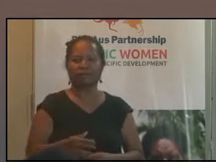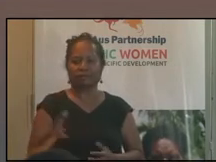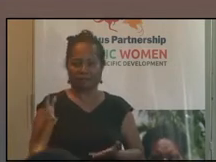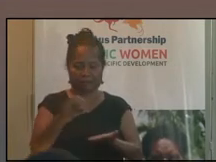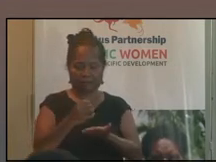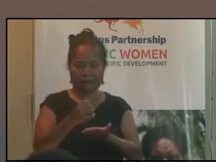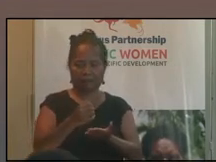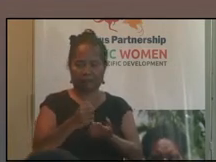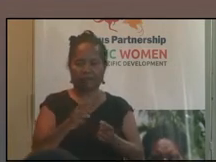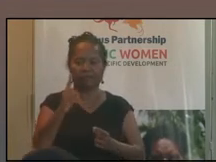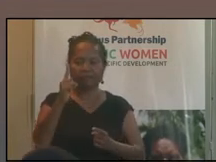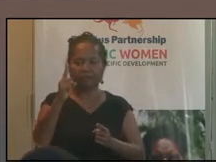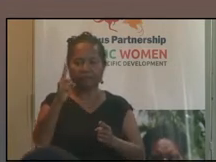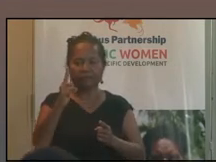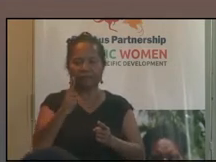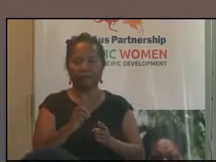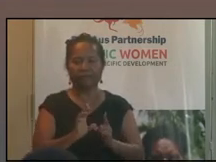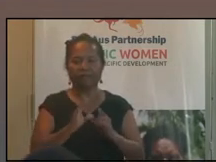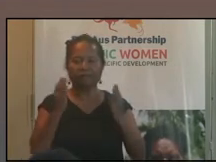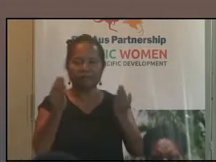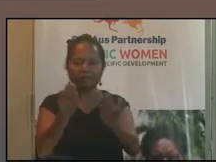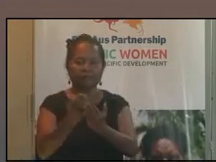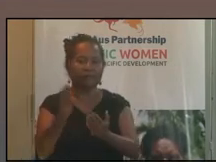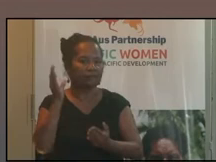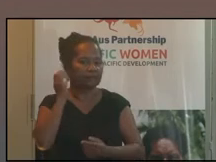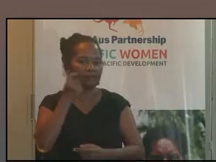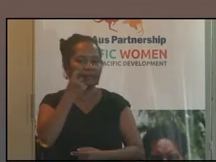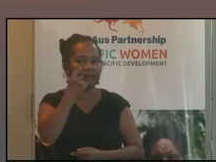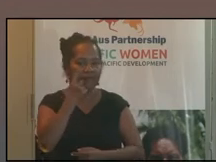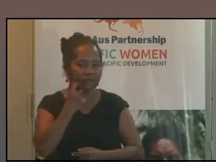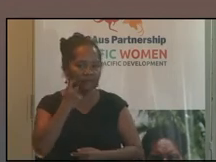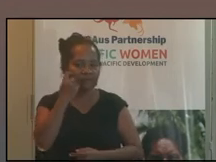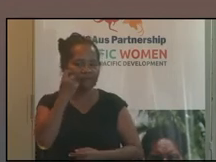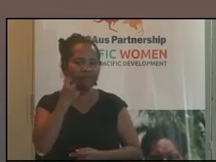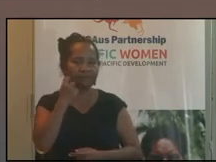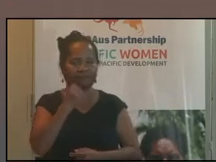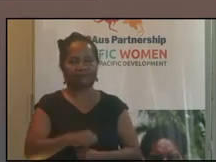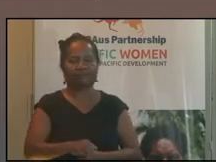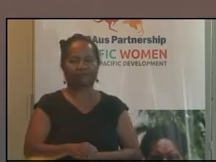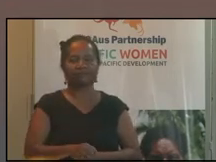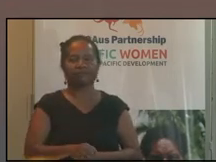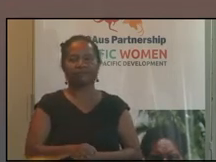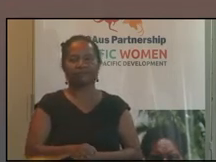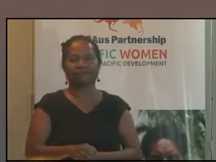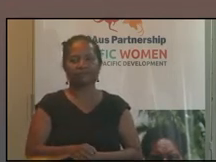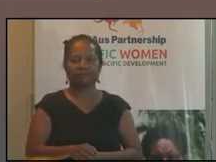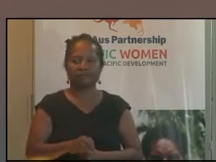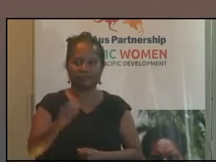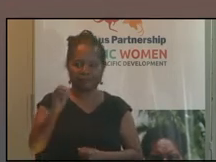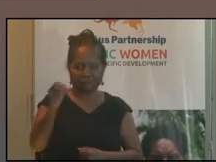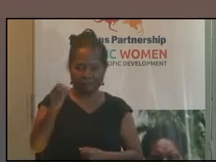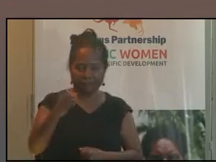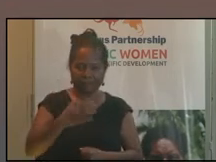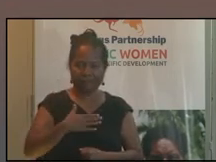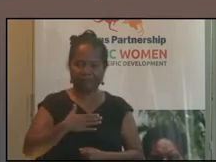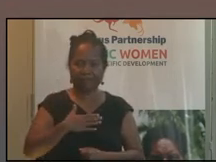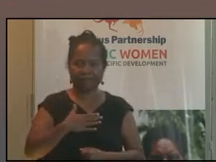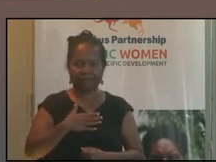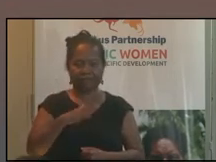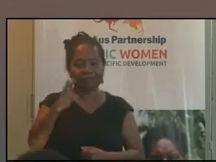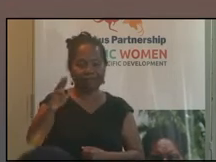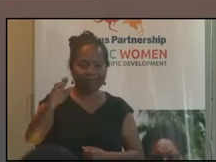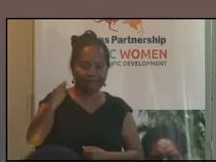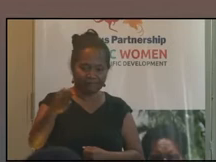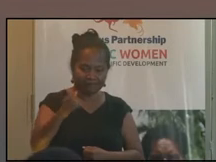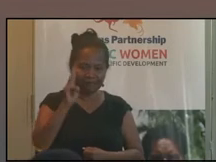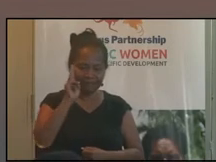from one of the sessions was that just keep competing, keep trying, and eventually you get there. So I went and observed